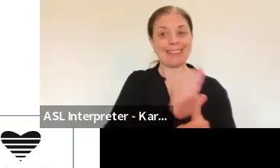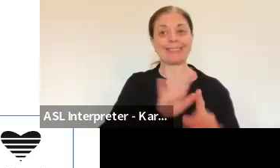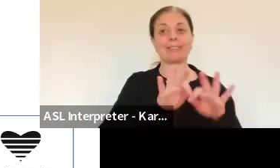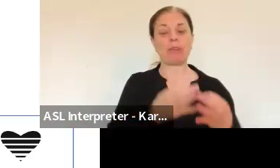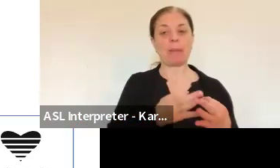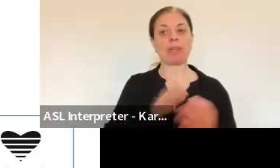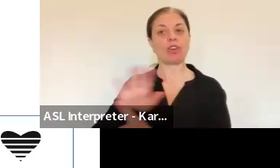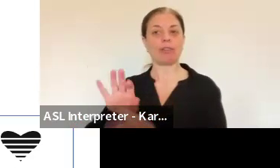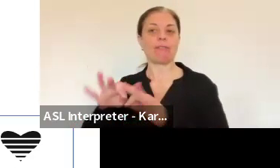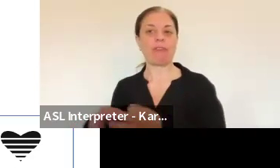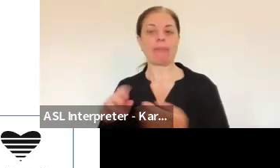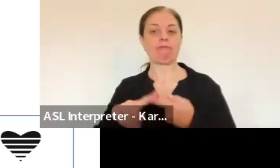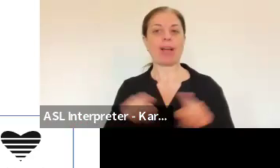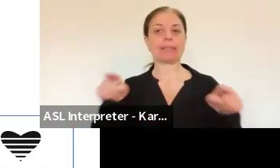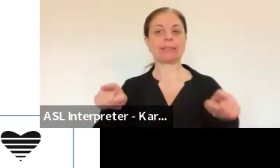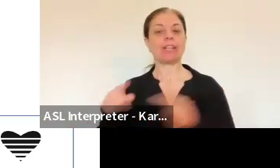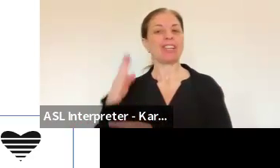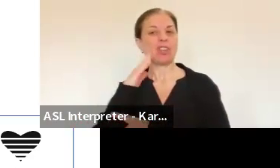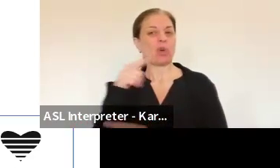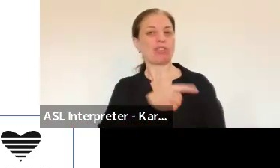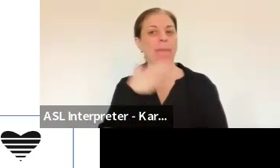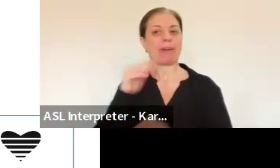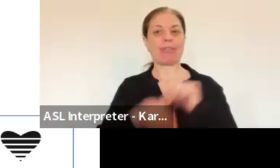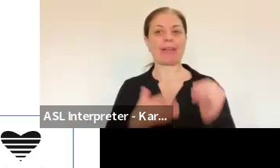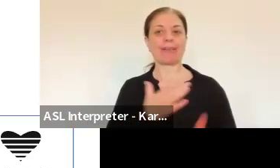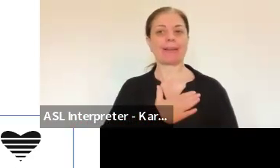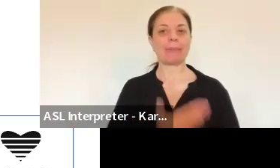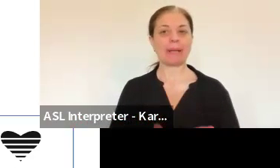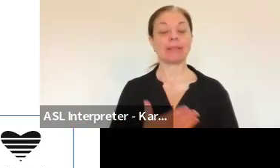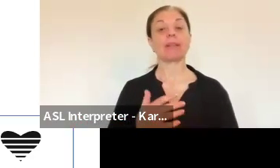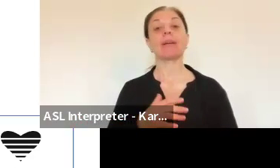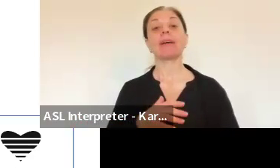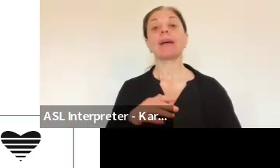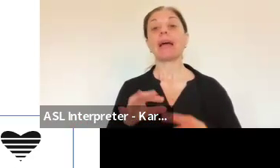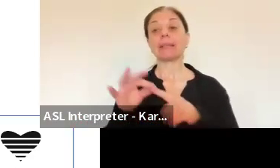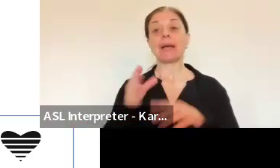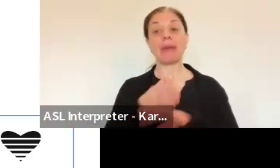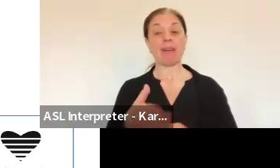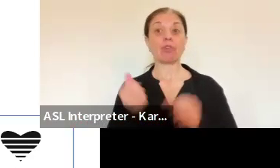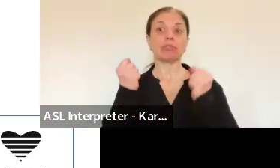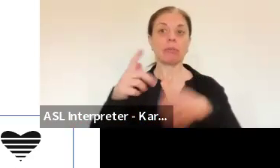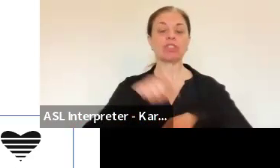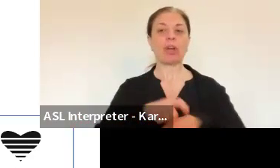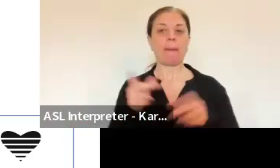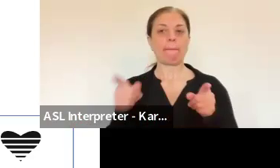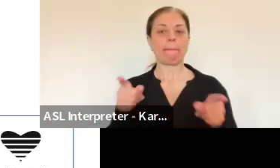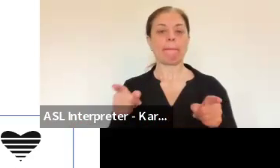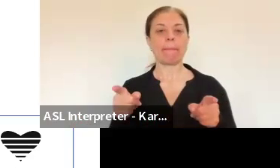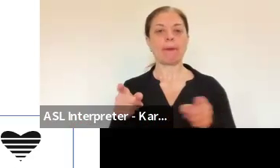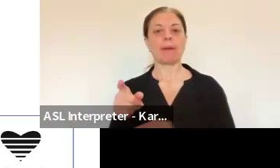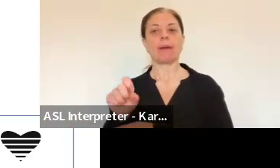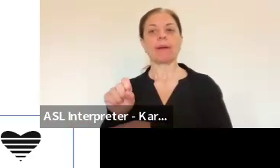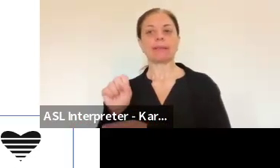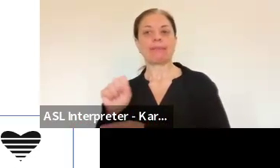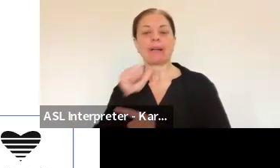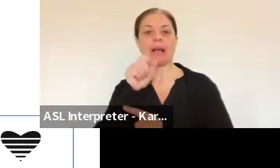are friends, and Tanner knows her better than she'd like to admit. Except after spending so much time with Tanner, Savannah's not sure Caleb is the